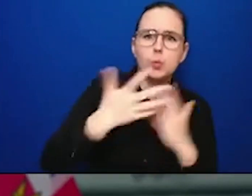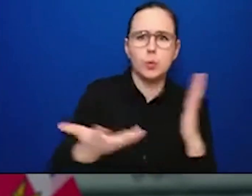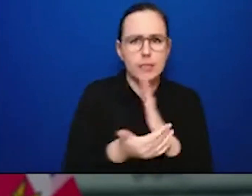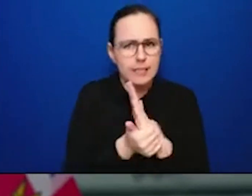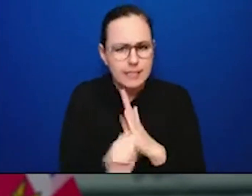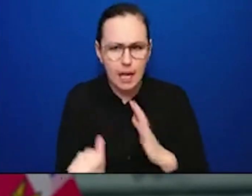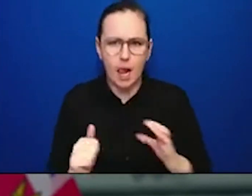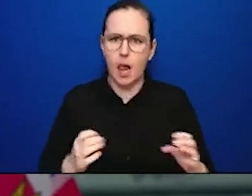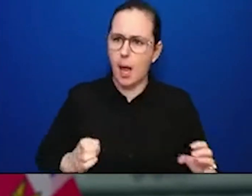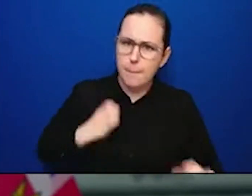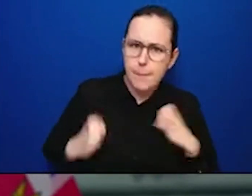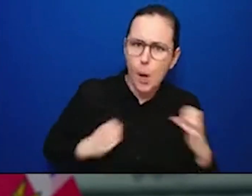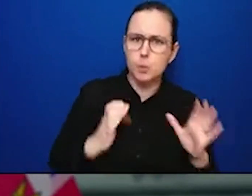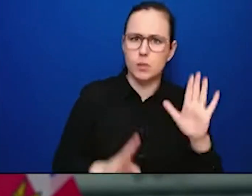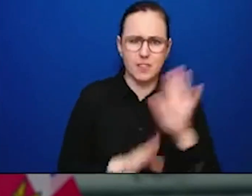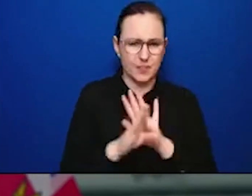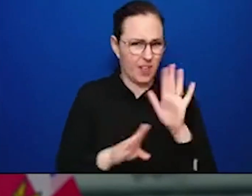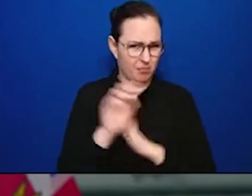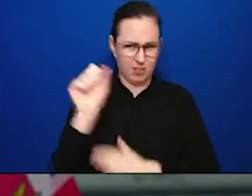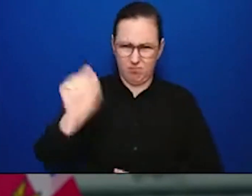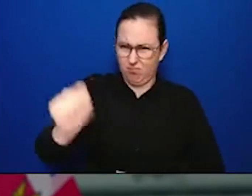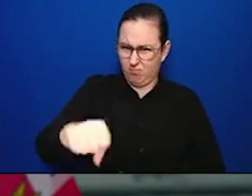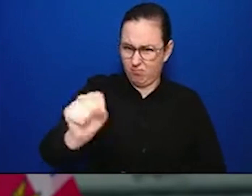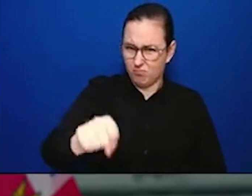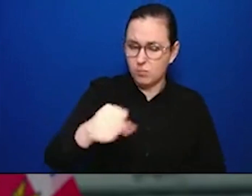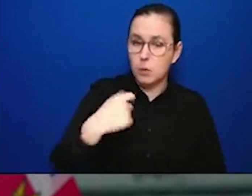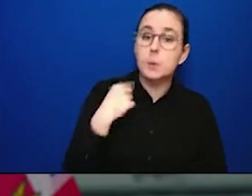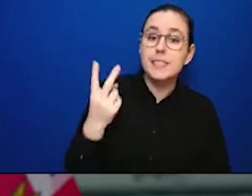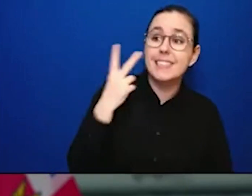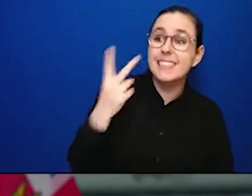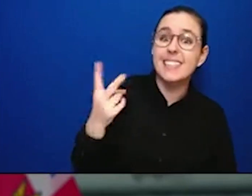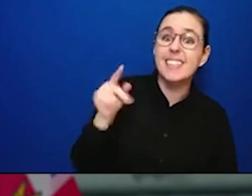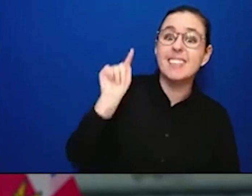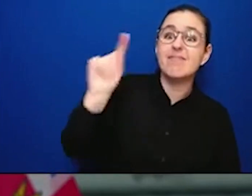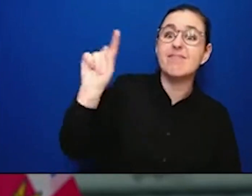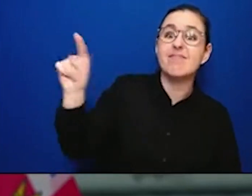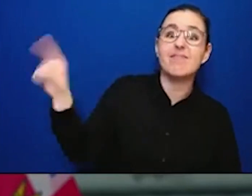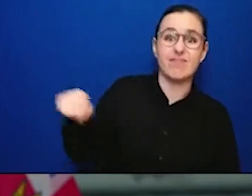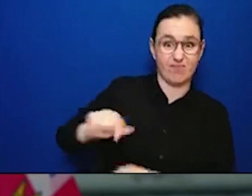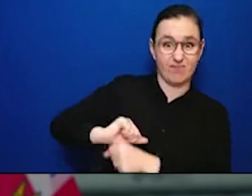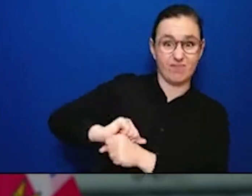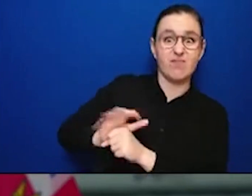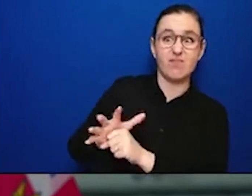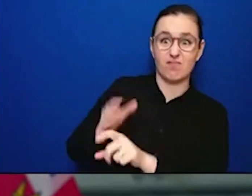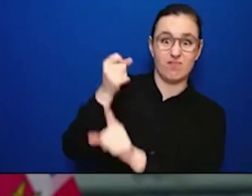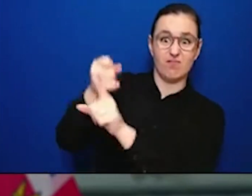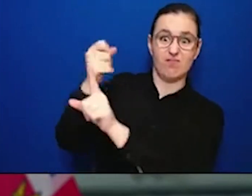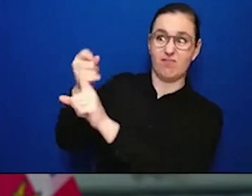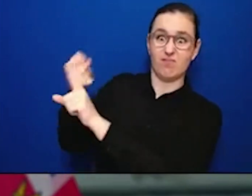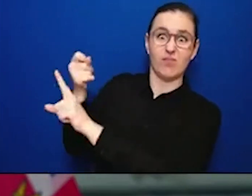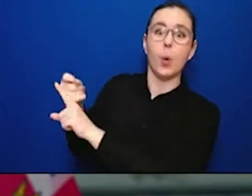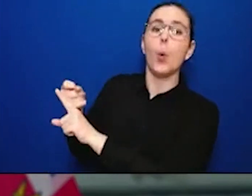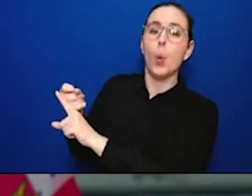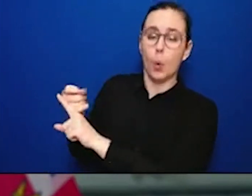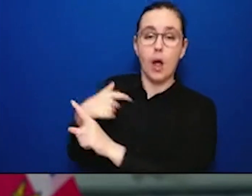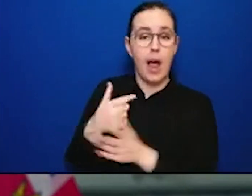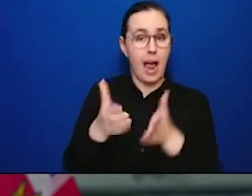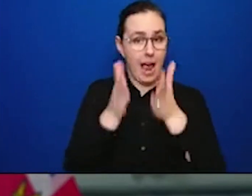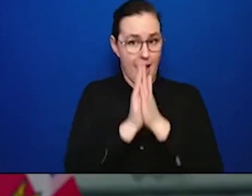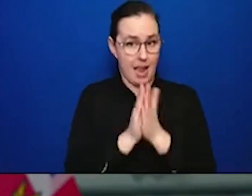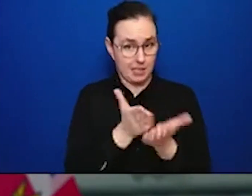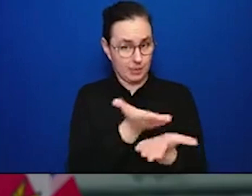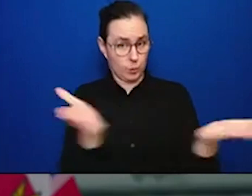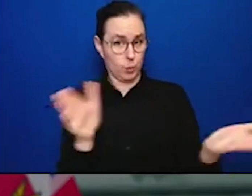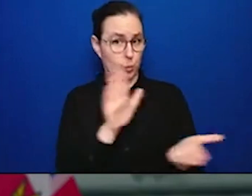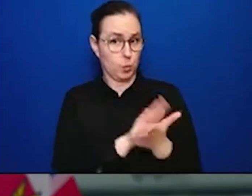what is happening with Omicron and how it is affecting so many people, I have tasked schools specifically to take stock and